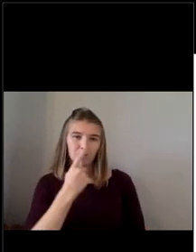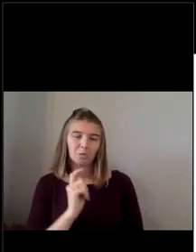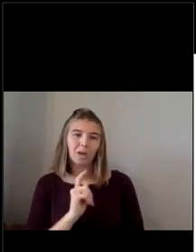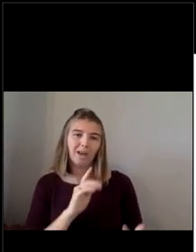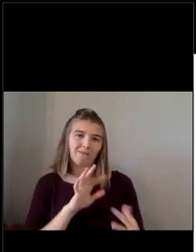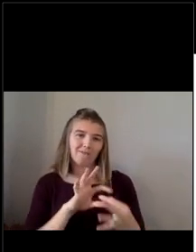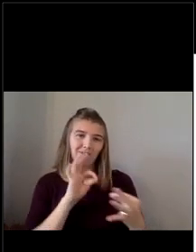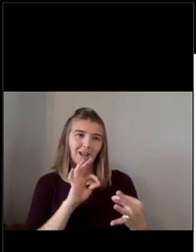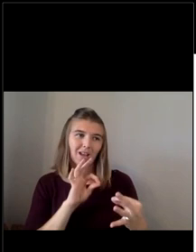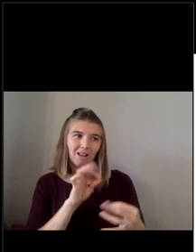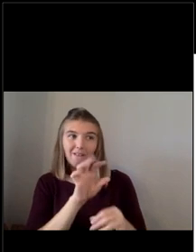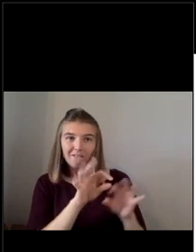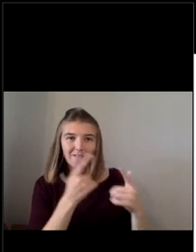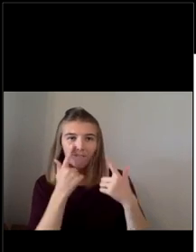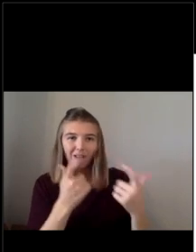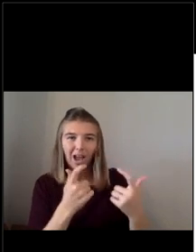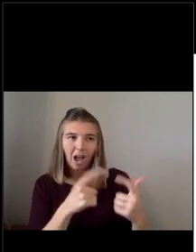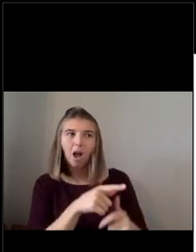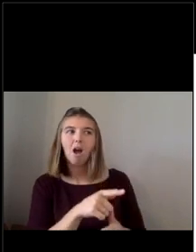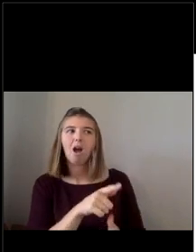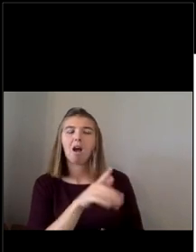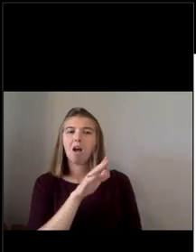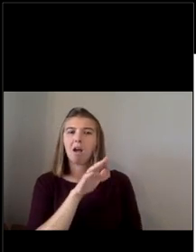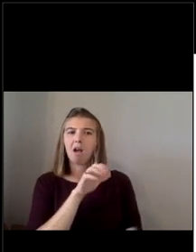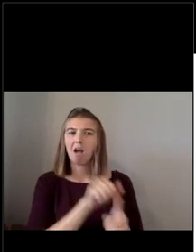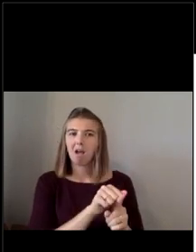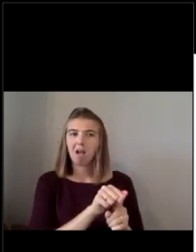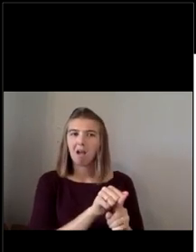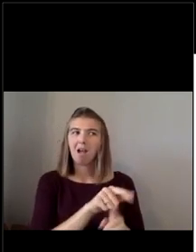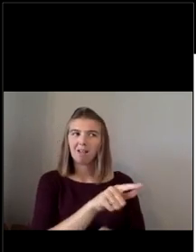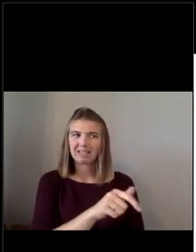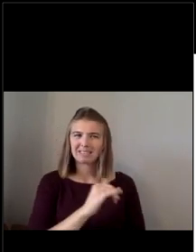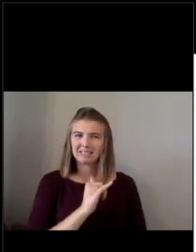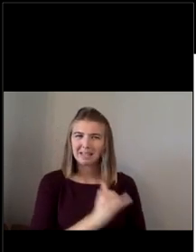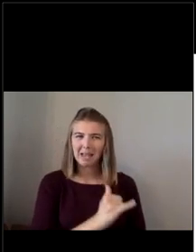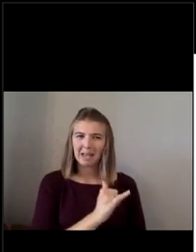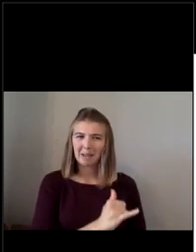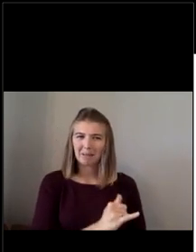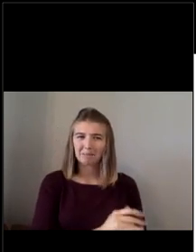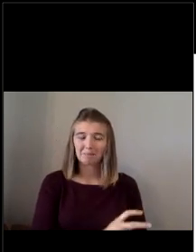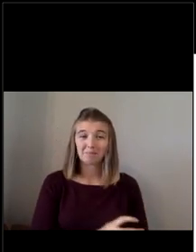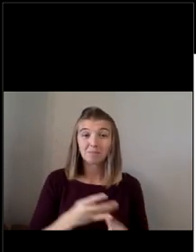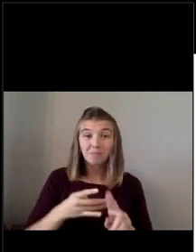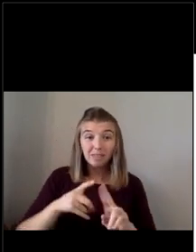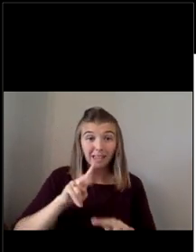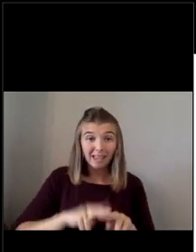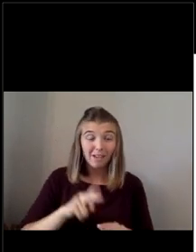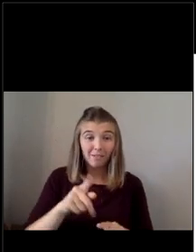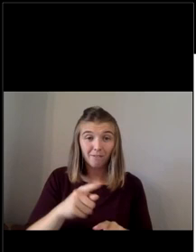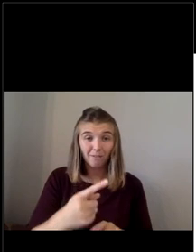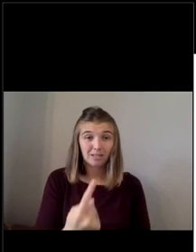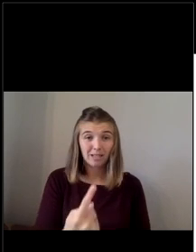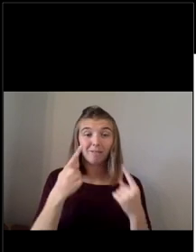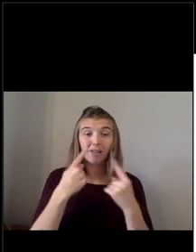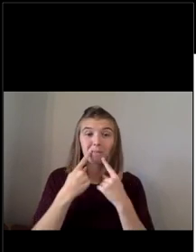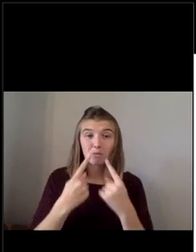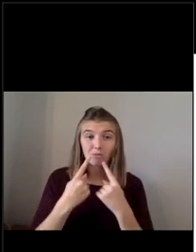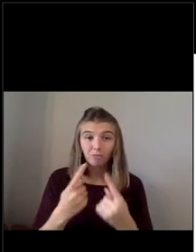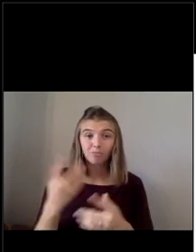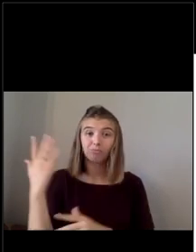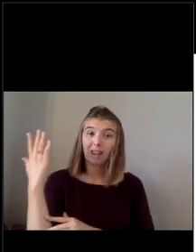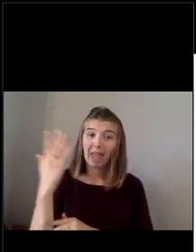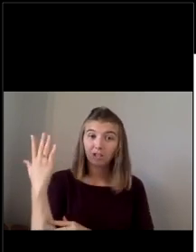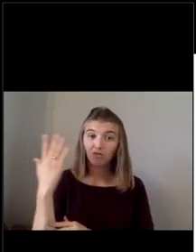and then. A throwaway, do you know how many years it took for me to learn that? Or, man, I still feel like I suck at